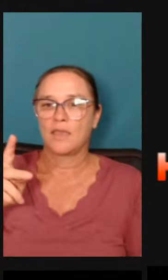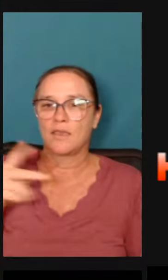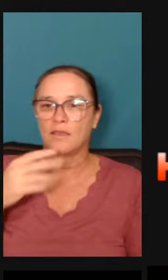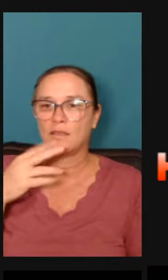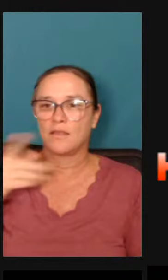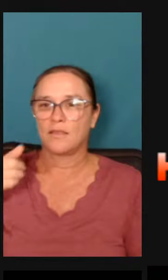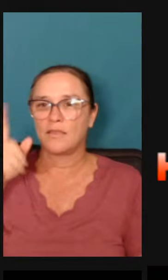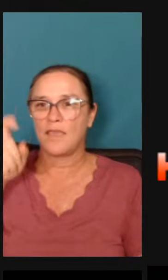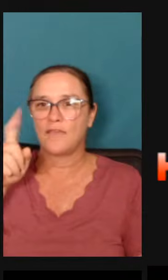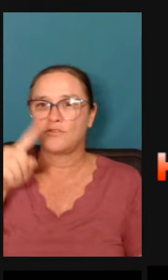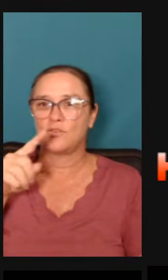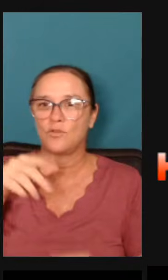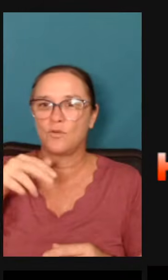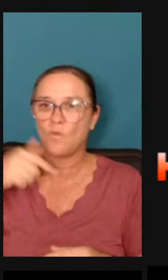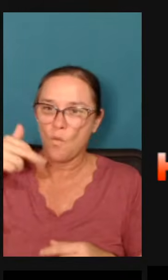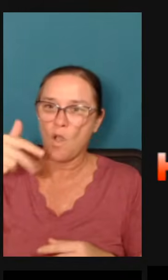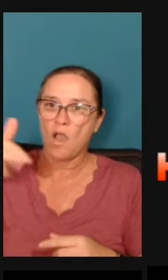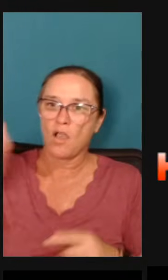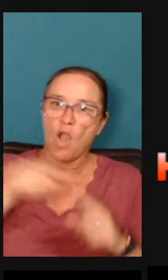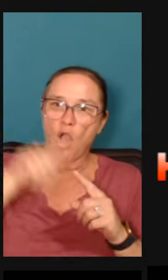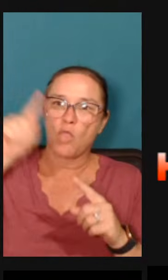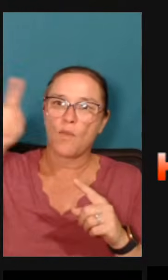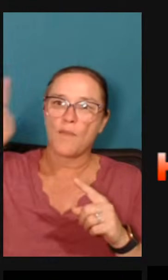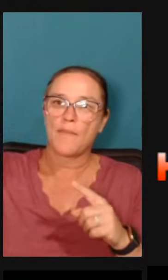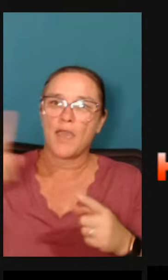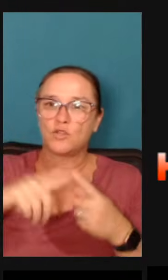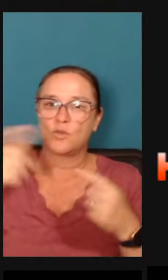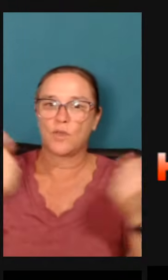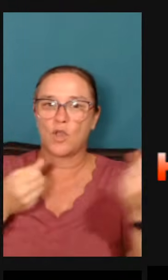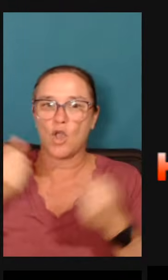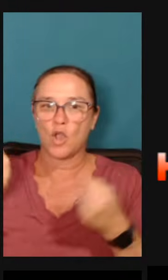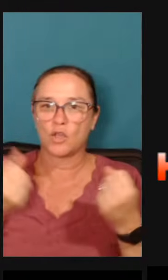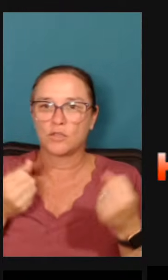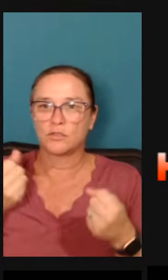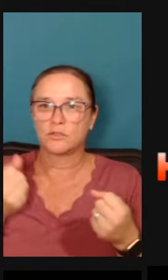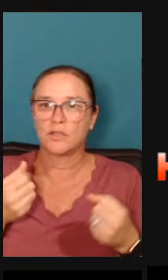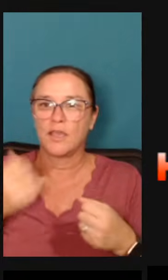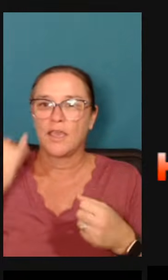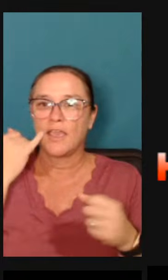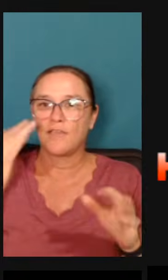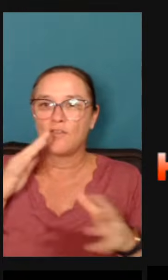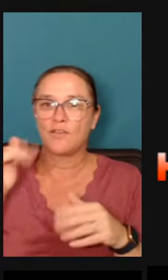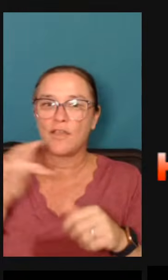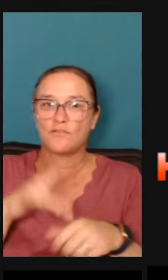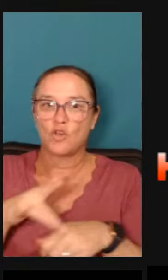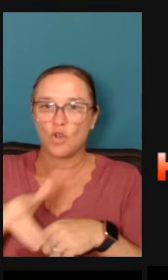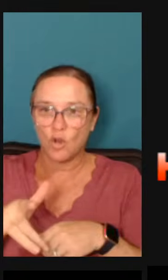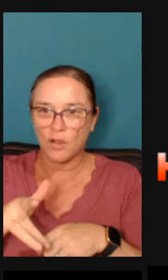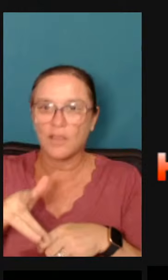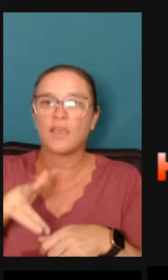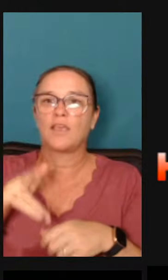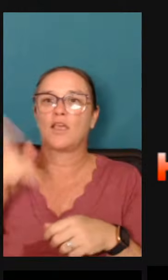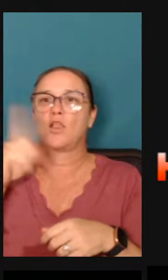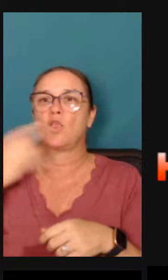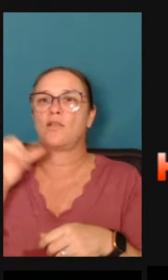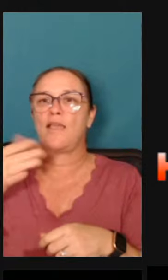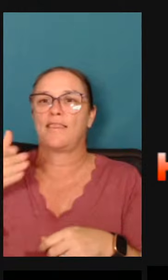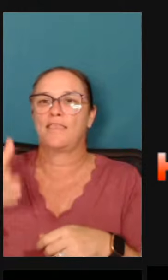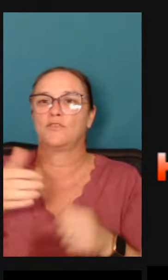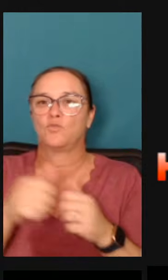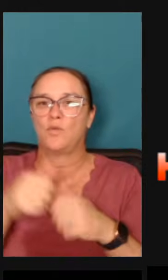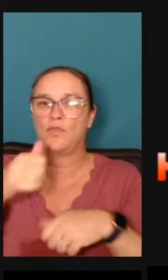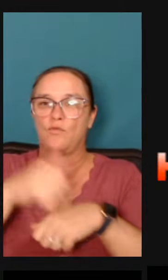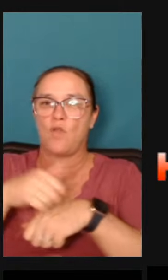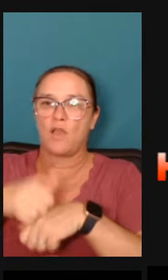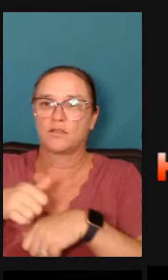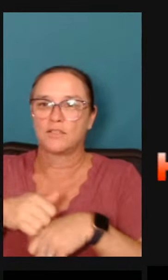their cars. So people that left early, the road might have looked like this, with rocks falling. If you